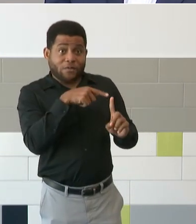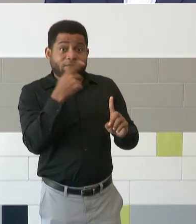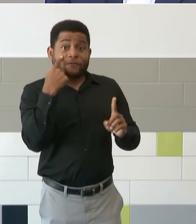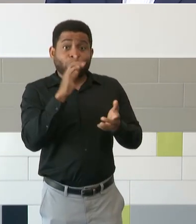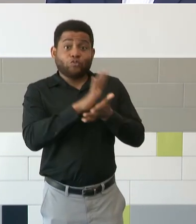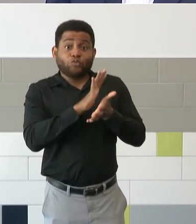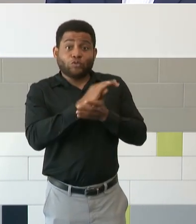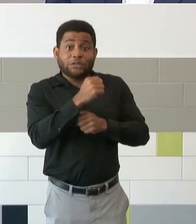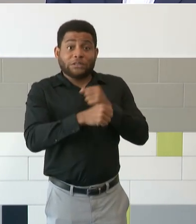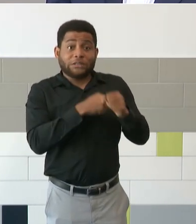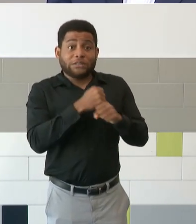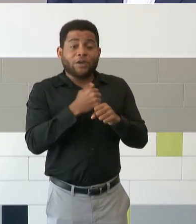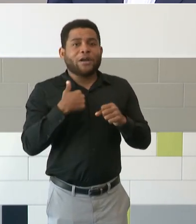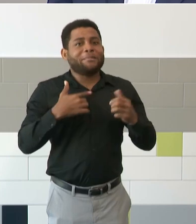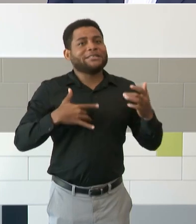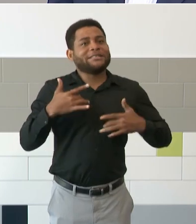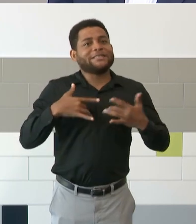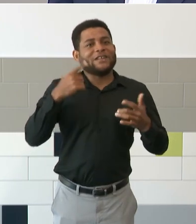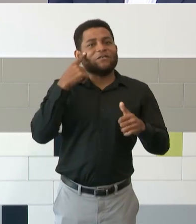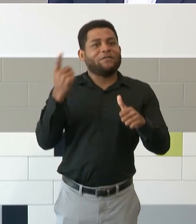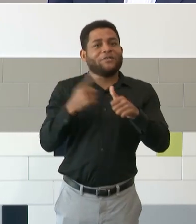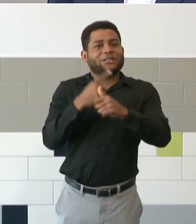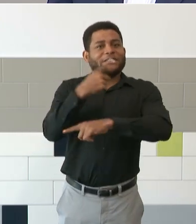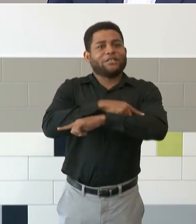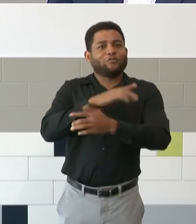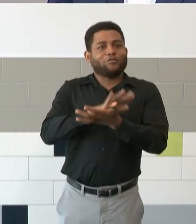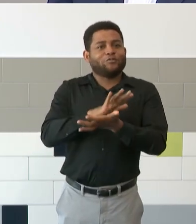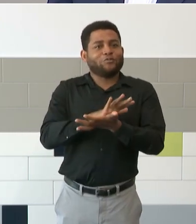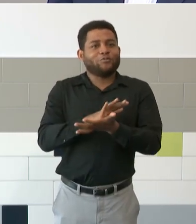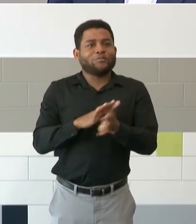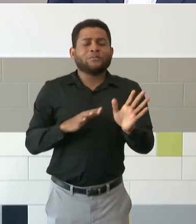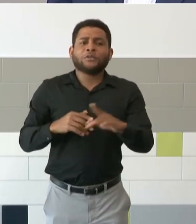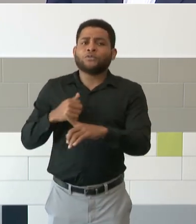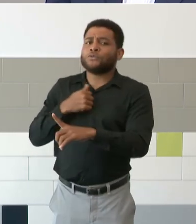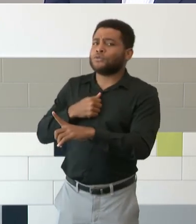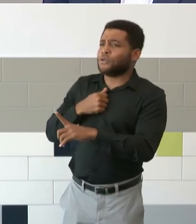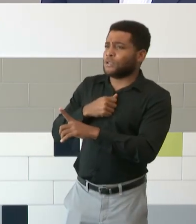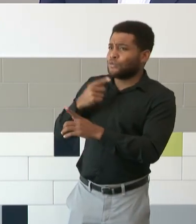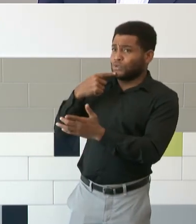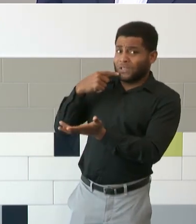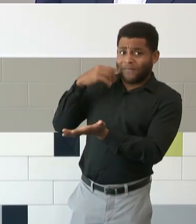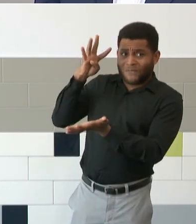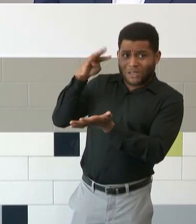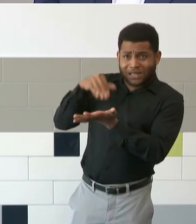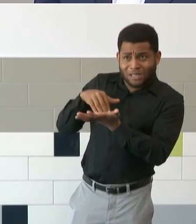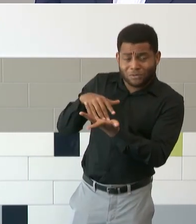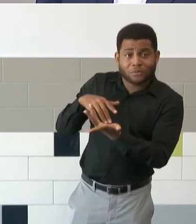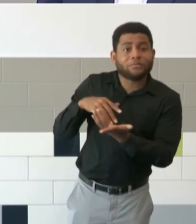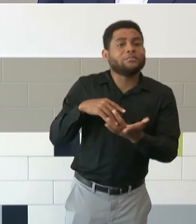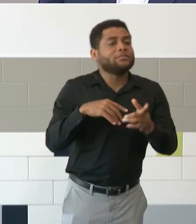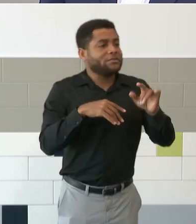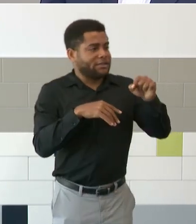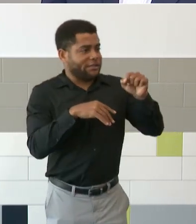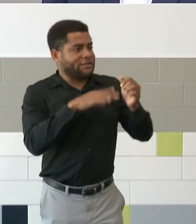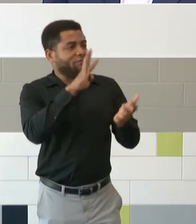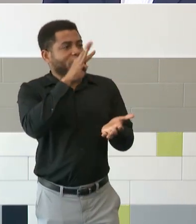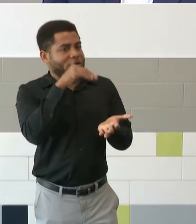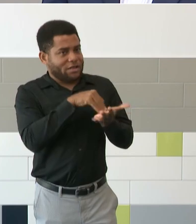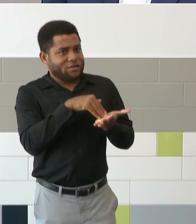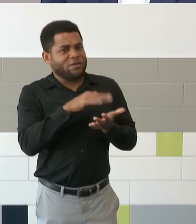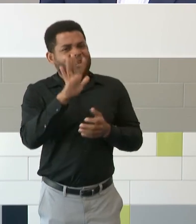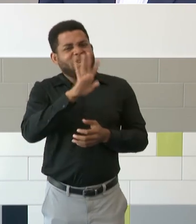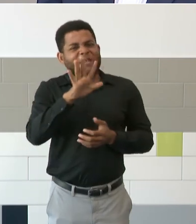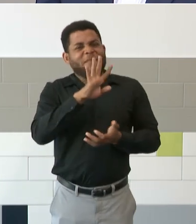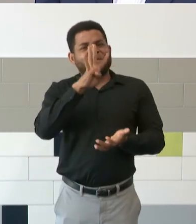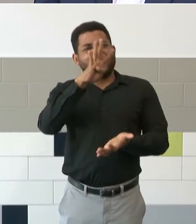about our first day of school. So you said 4,000, so you hope to close out. Just repeat that last part for me. That's right. So nearly 4,000 work orders